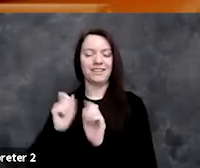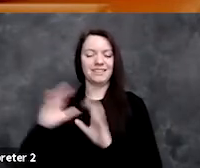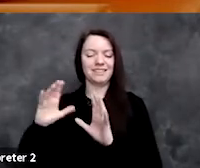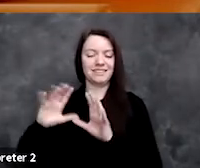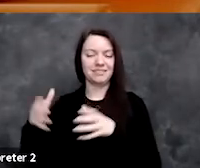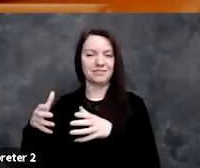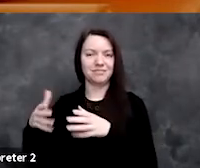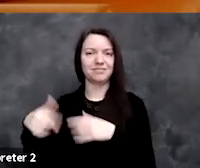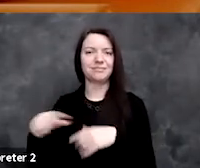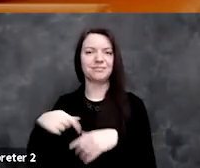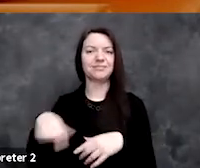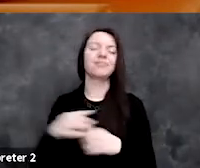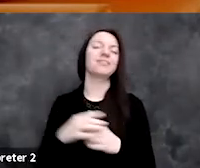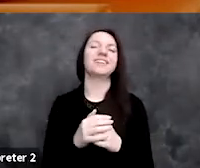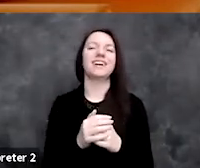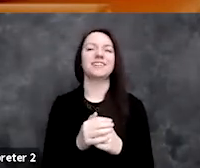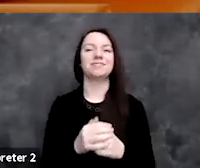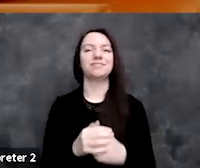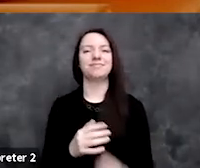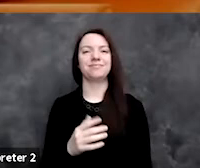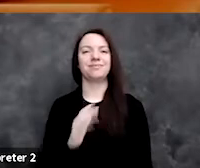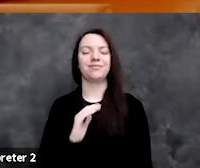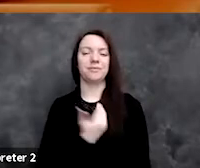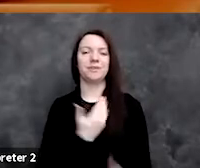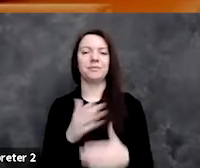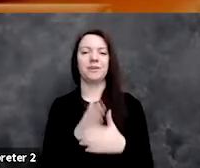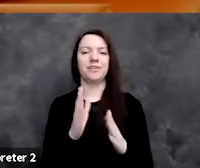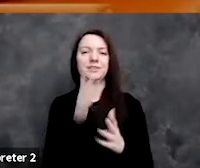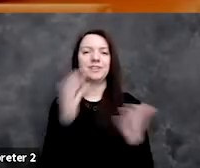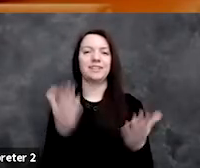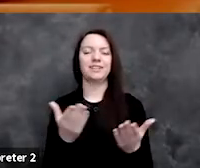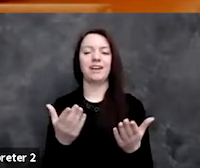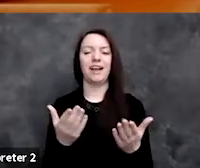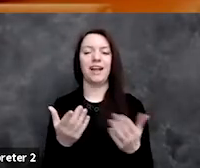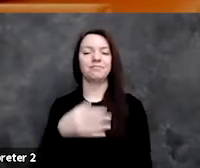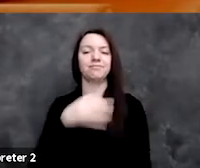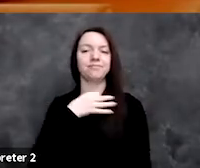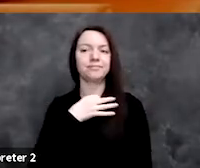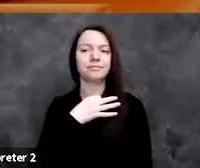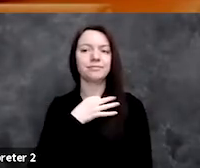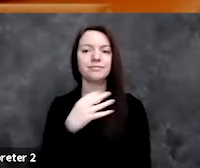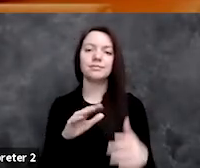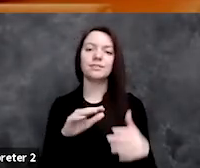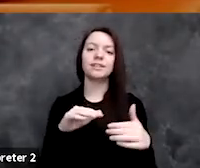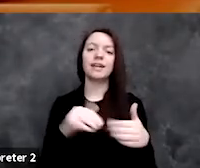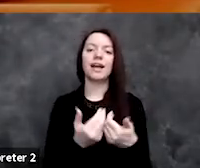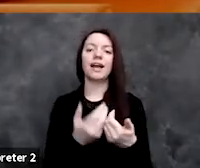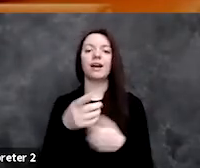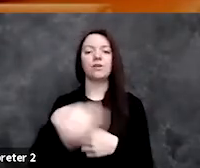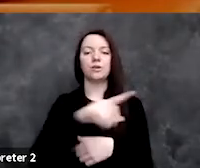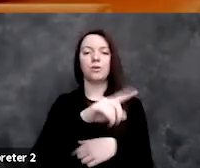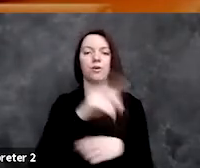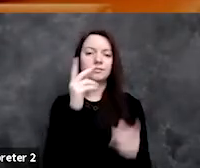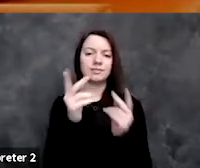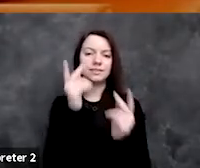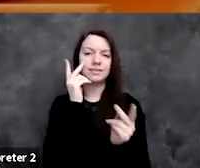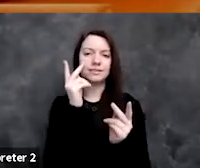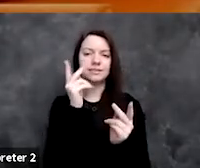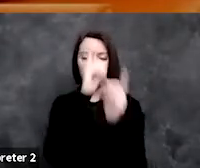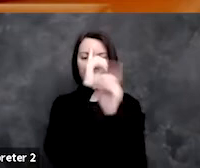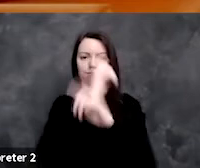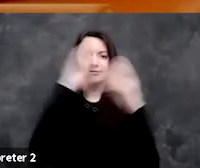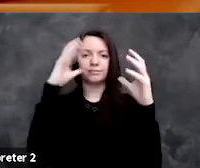uh partners here today uh how do you all see the uh